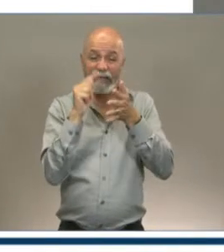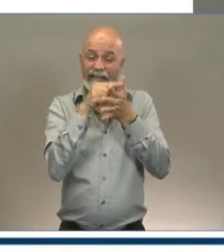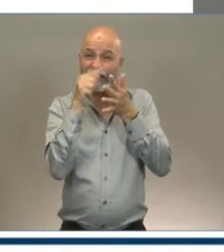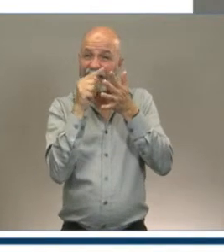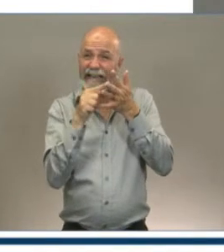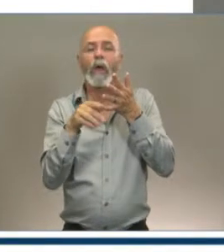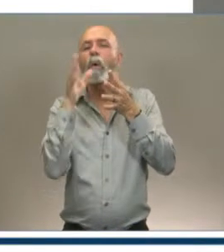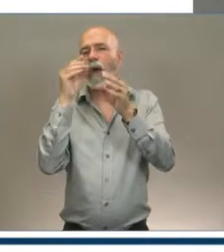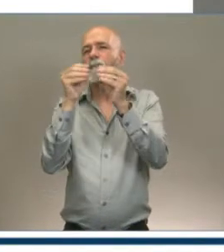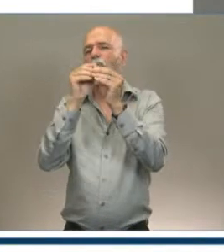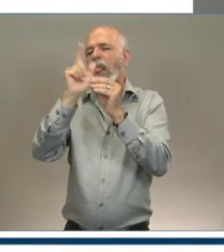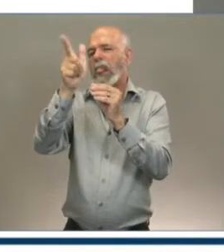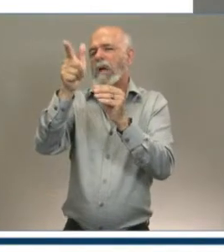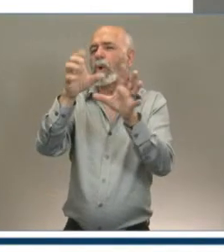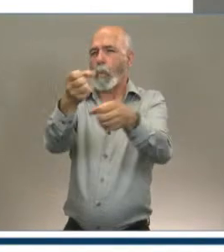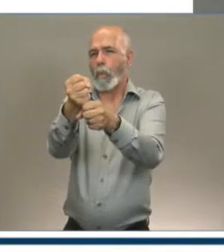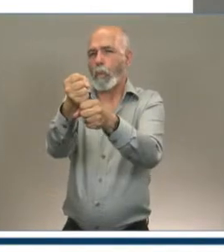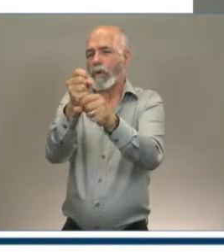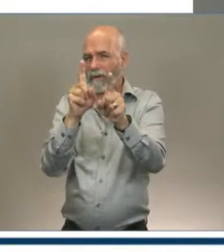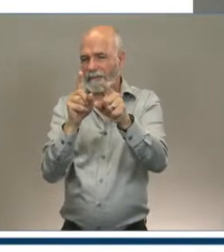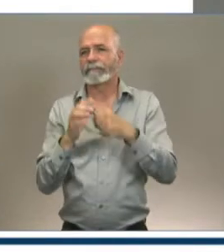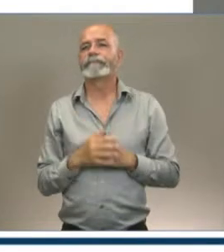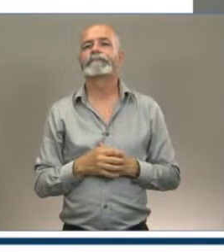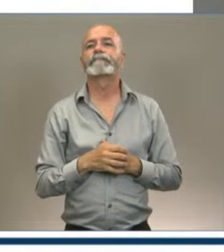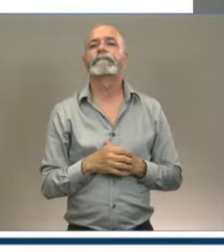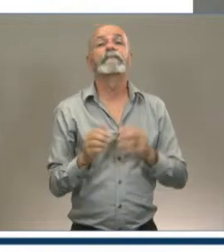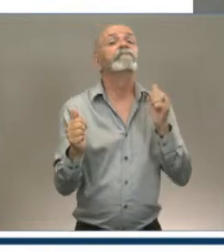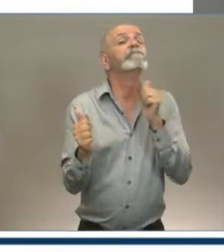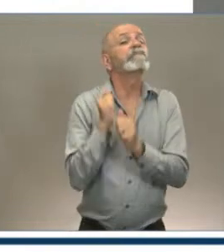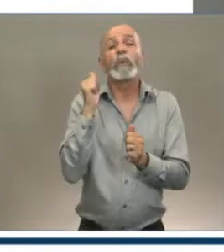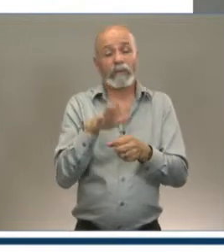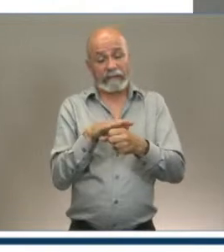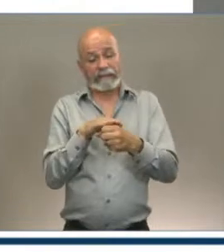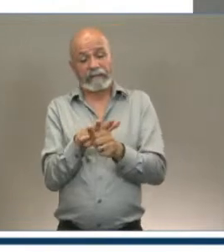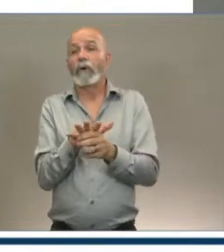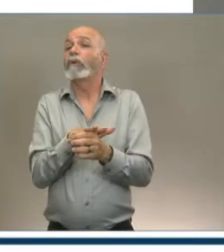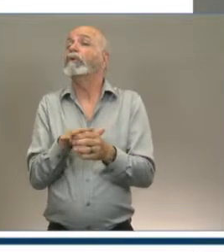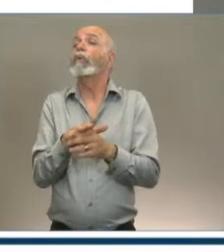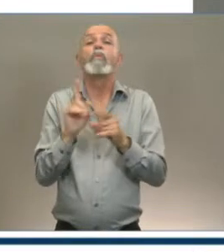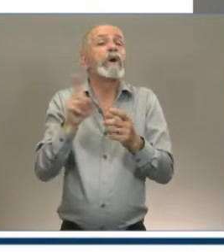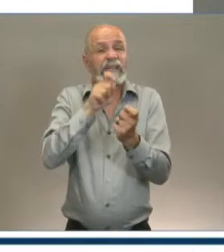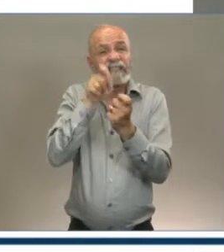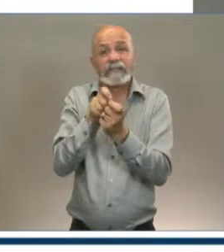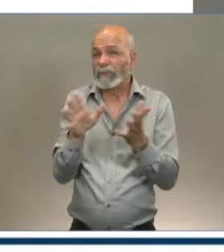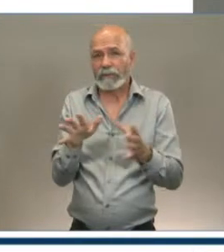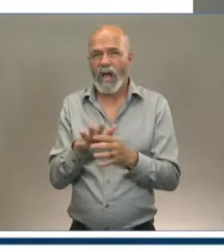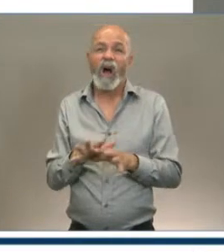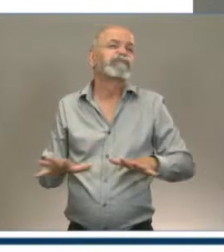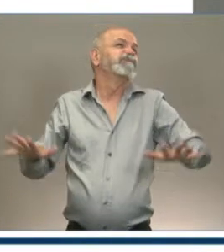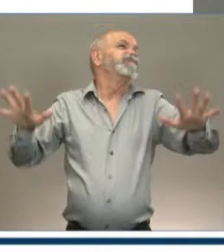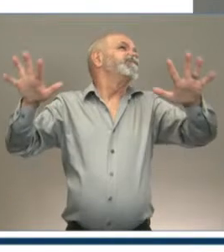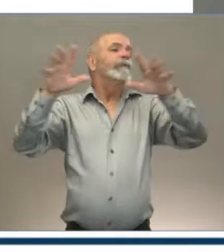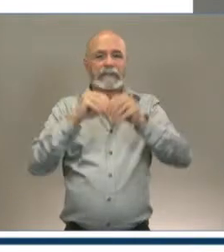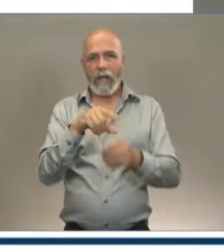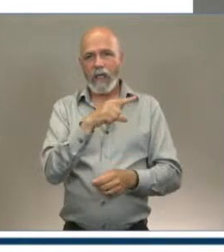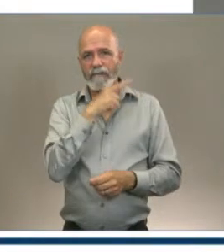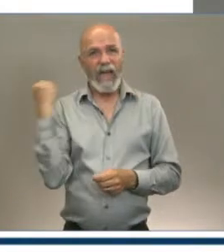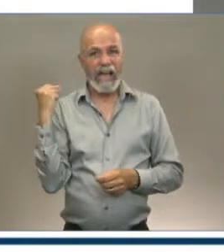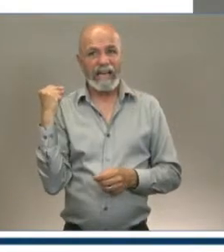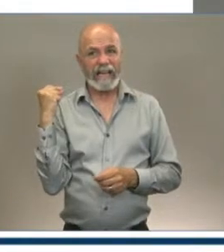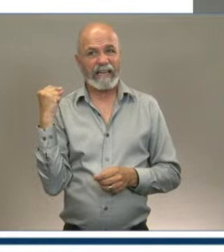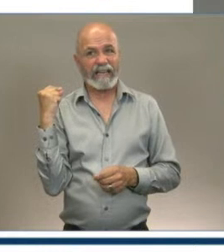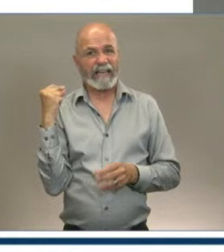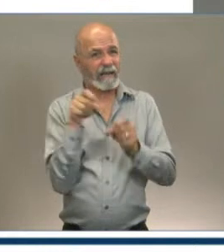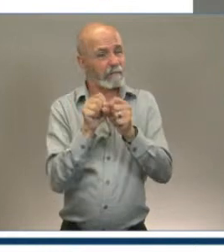epidemiology. Most of the new cases continue to be in the Halifax area, but we are concerned about Sydney, where the new cases